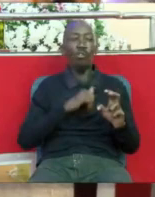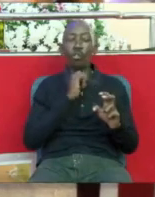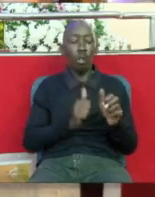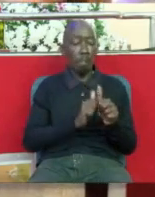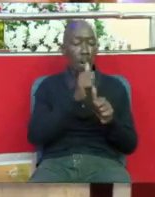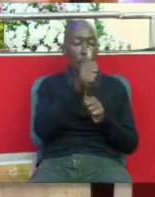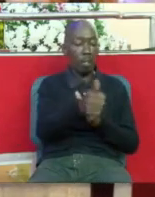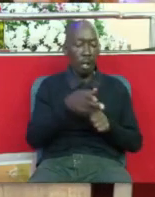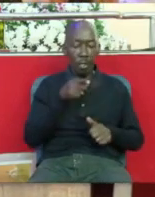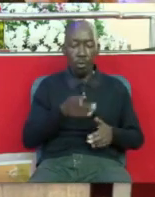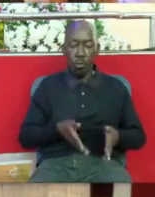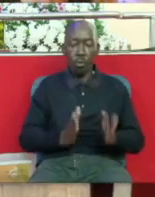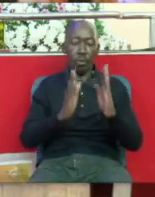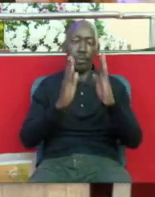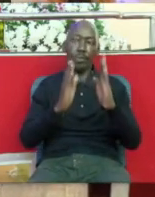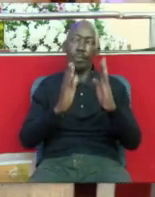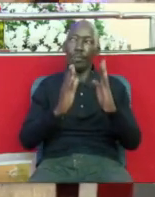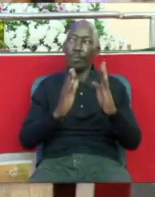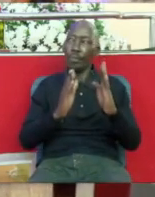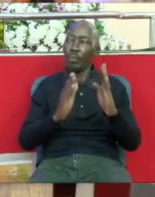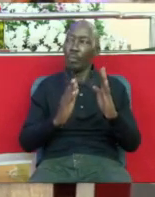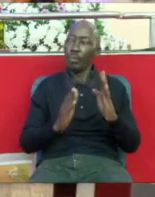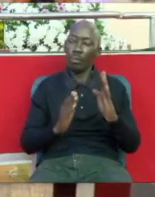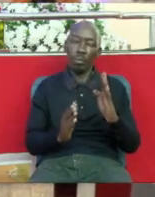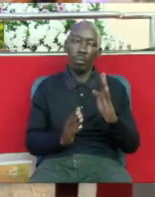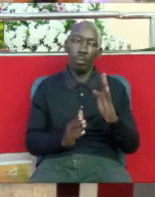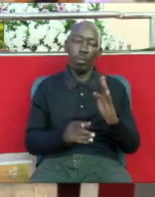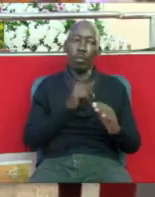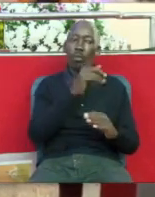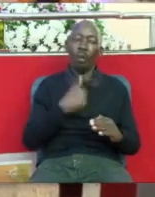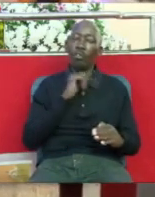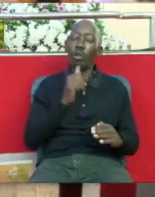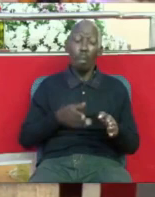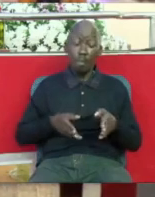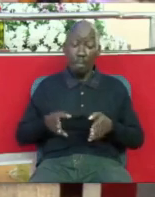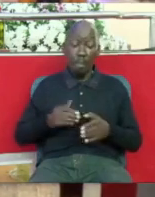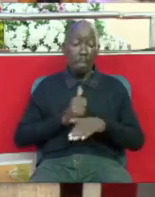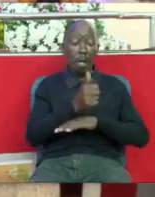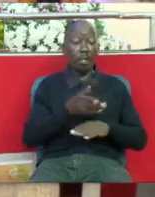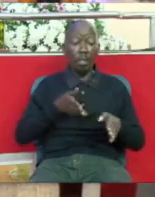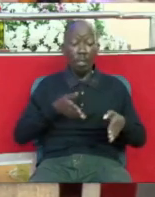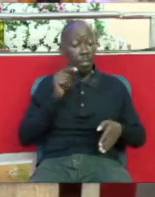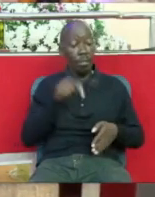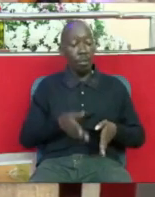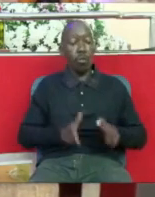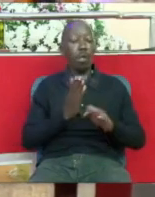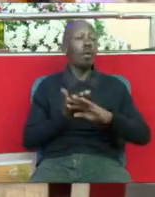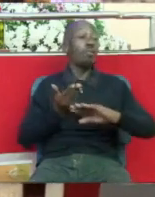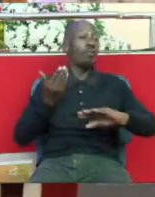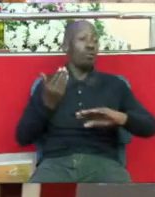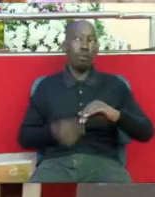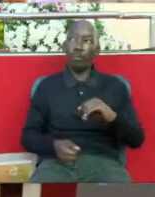this way before. Haujapitia njia hii hapo awali. You have not passed this way before. Haujapitia njia hii hapo